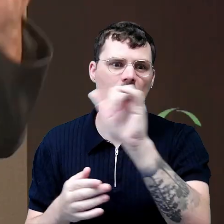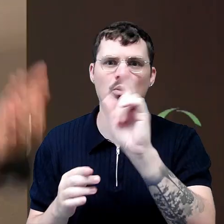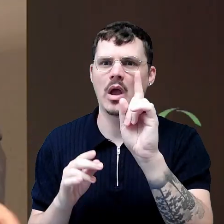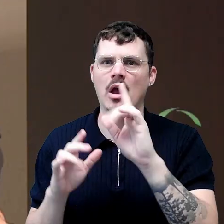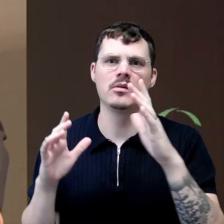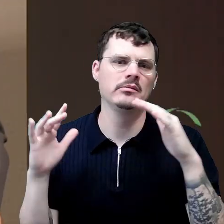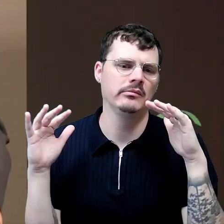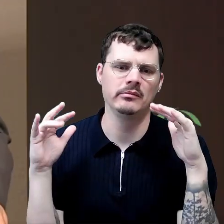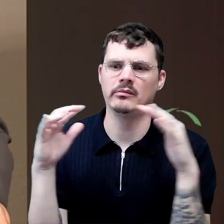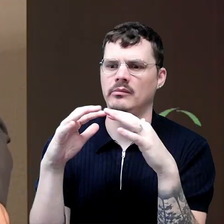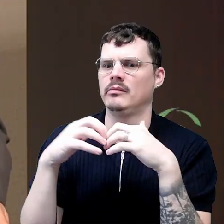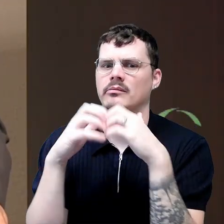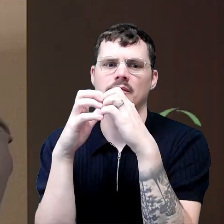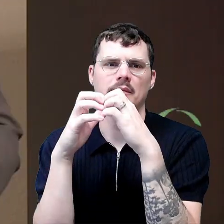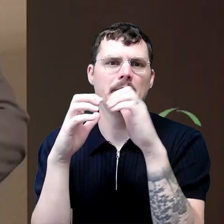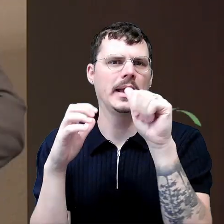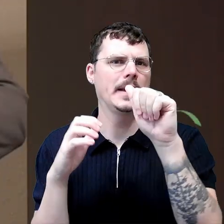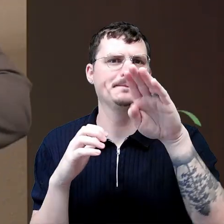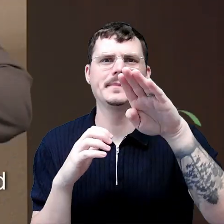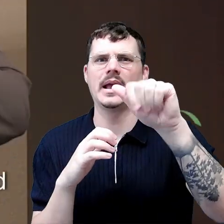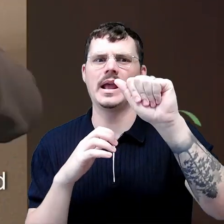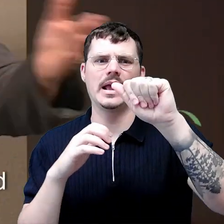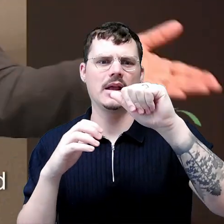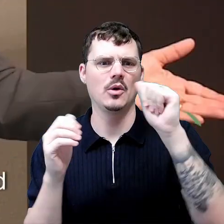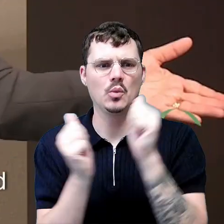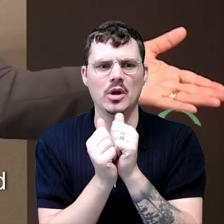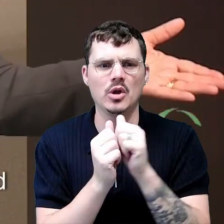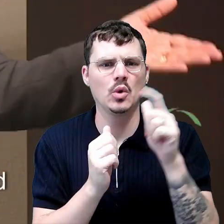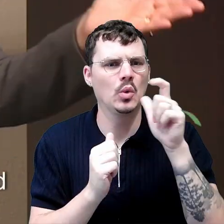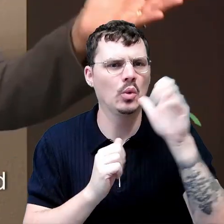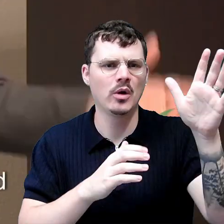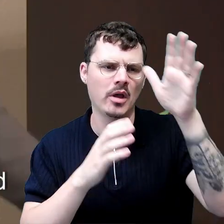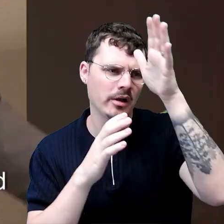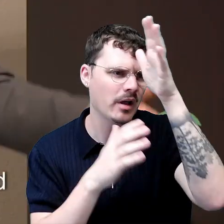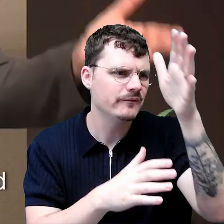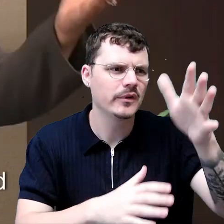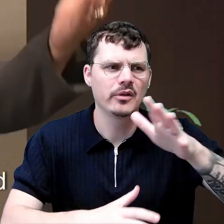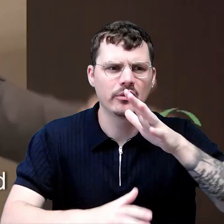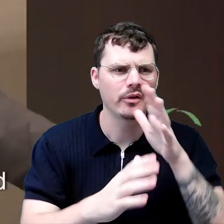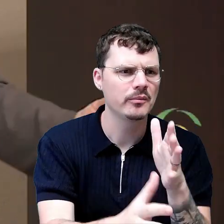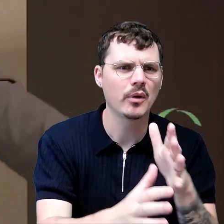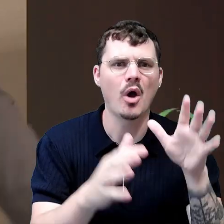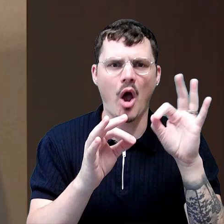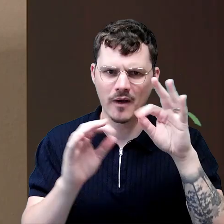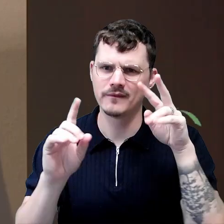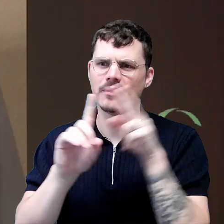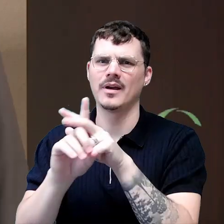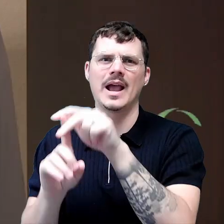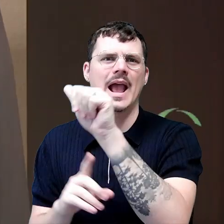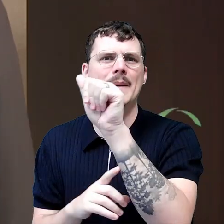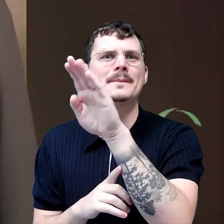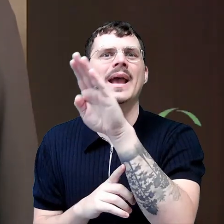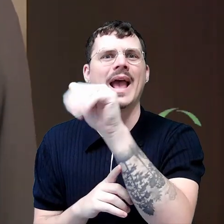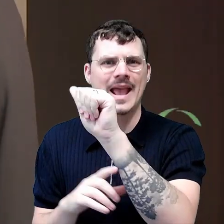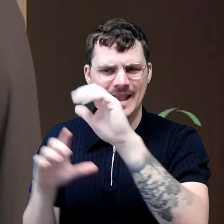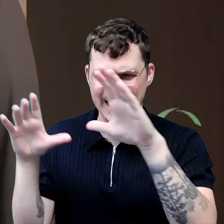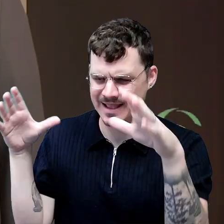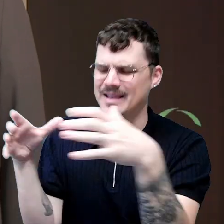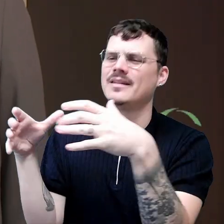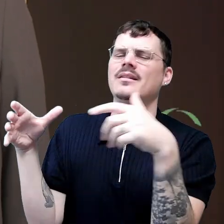of applied behavior analysis, with the godfathers and godmothers of applied behavior analysis.